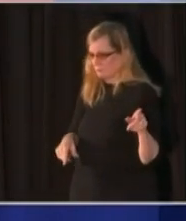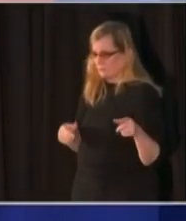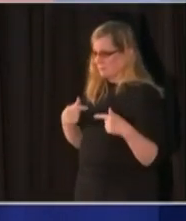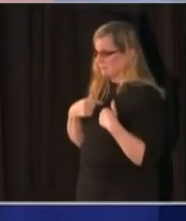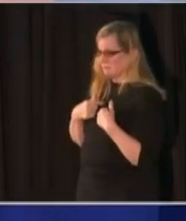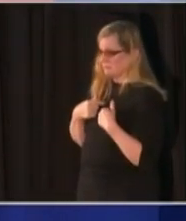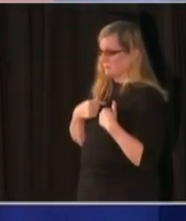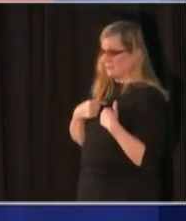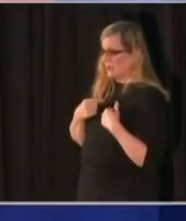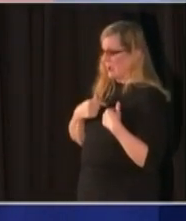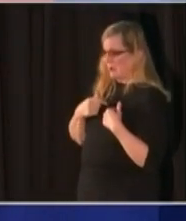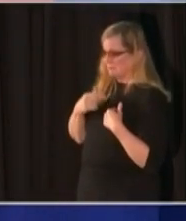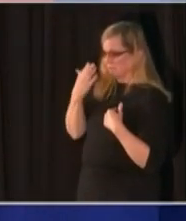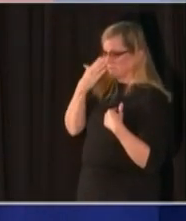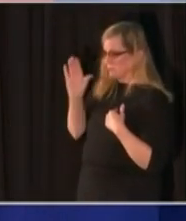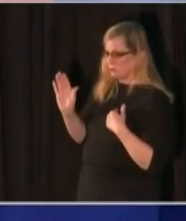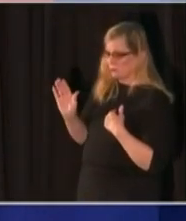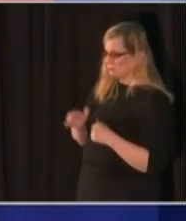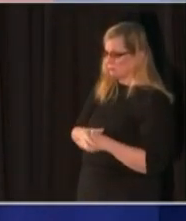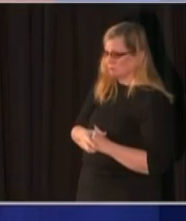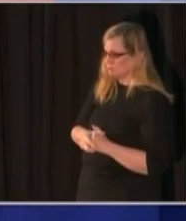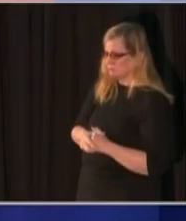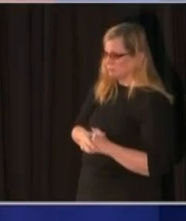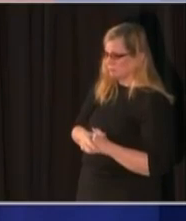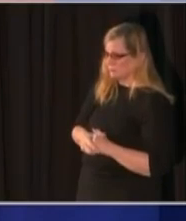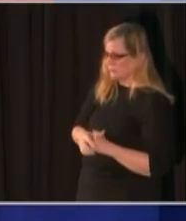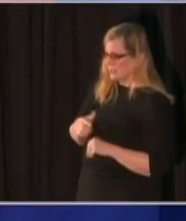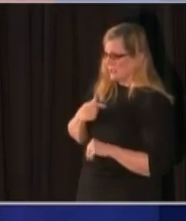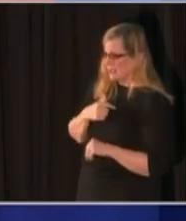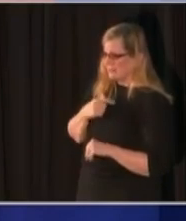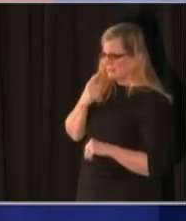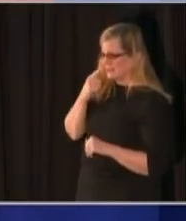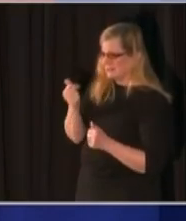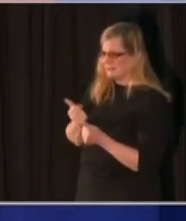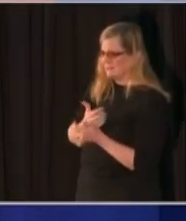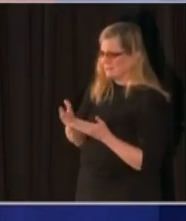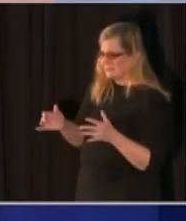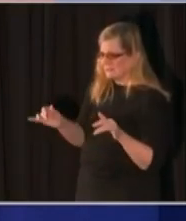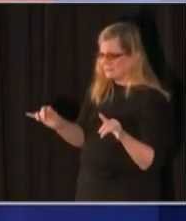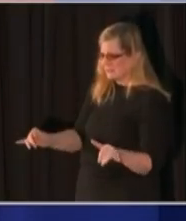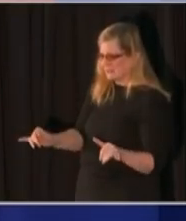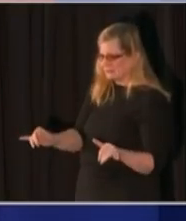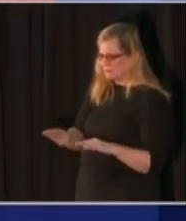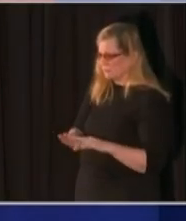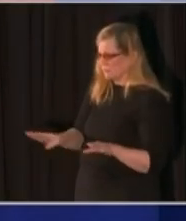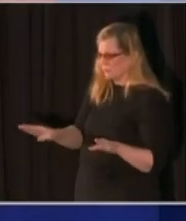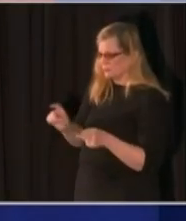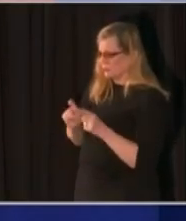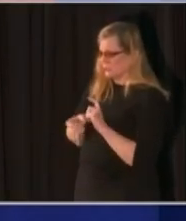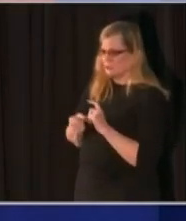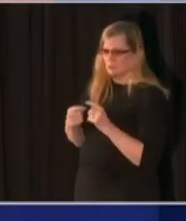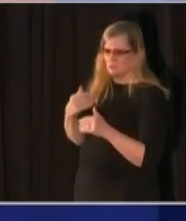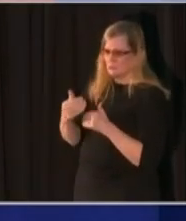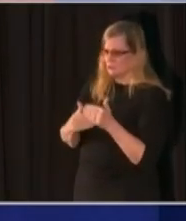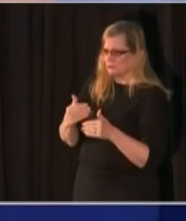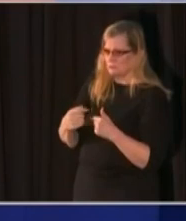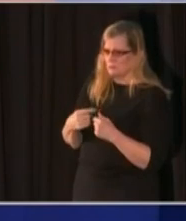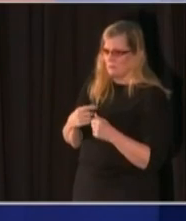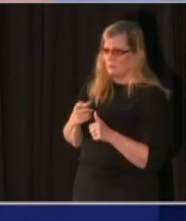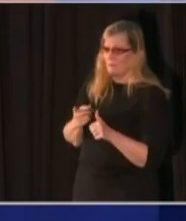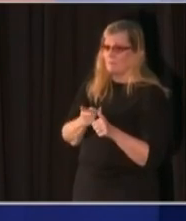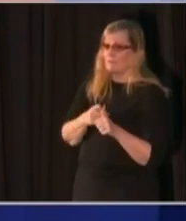I don't know at this stage, Mark. I don't think that we've changed any of our operating procedures as it relates to first responders and their